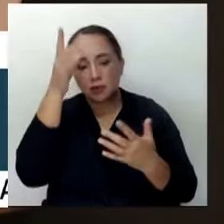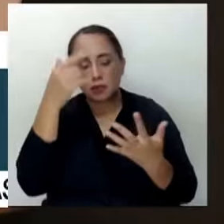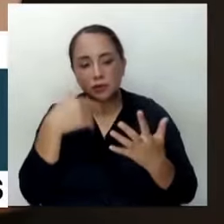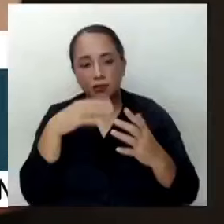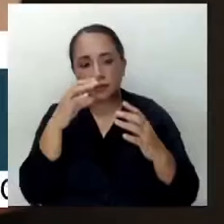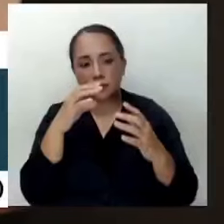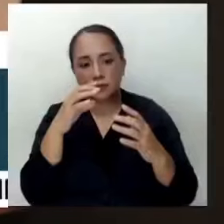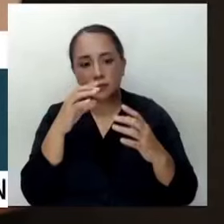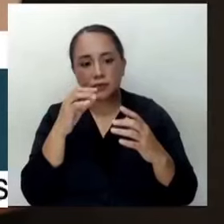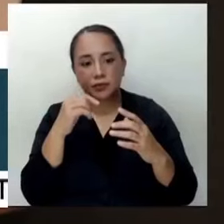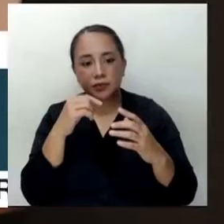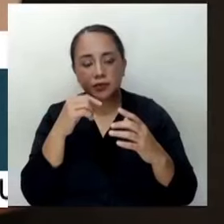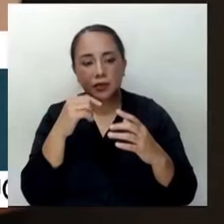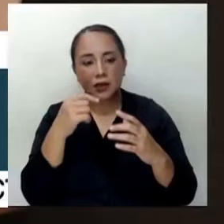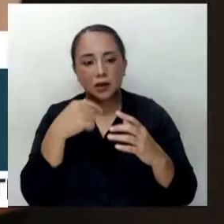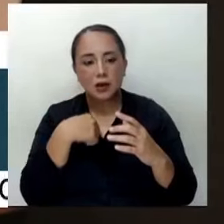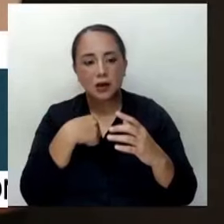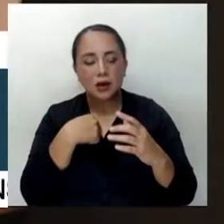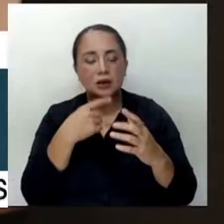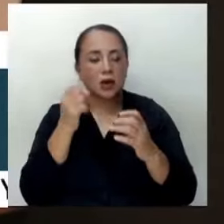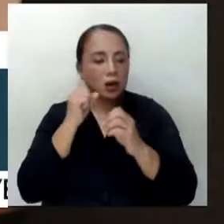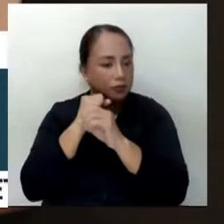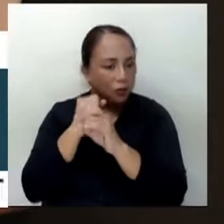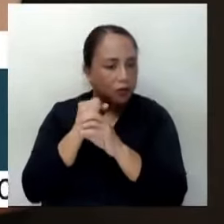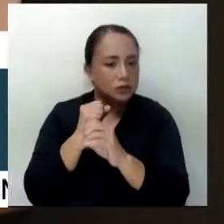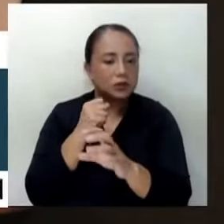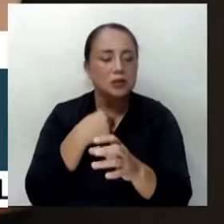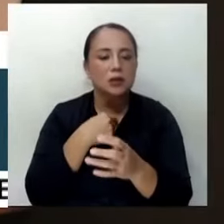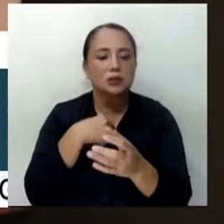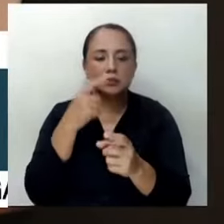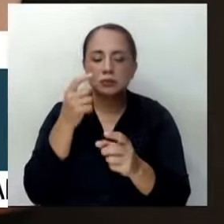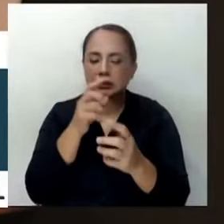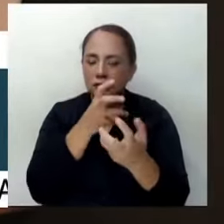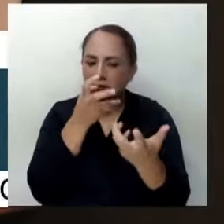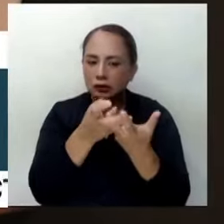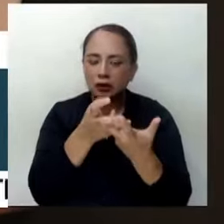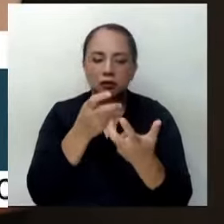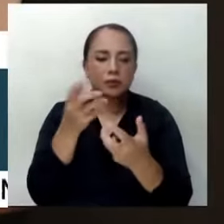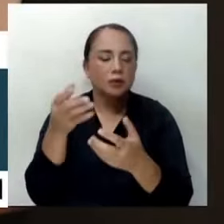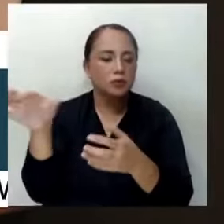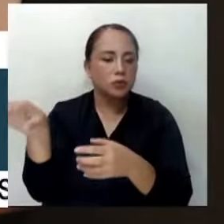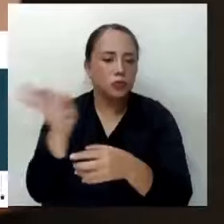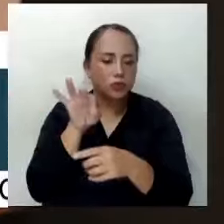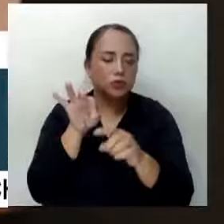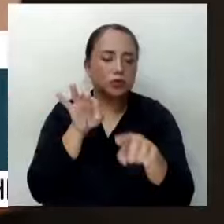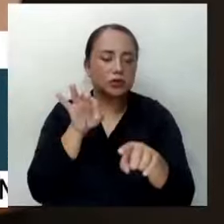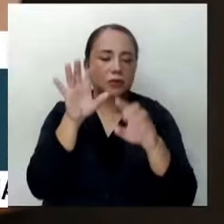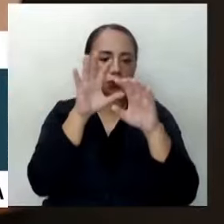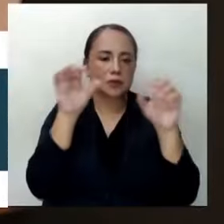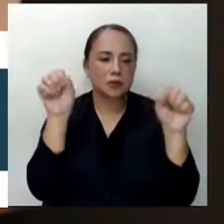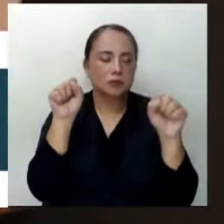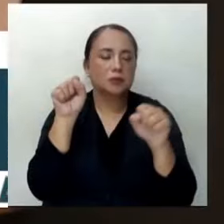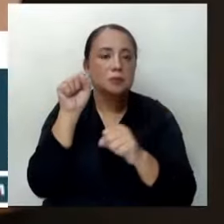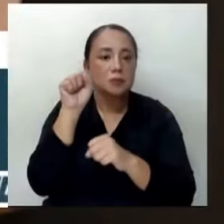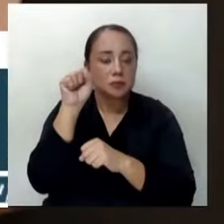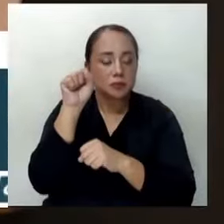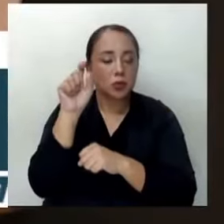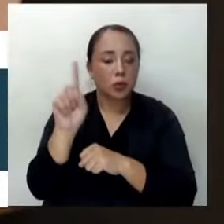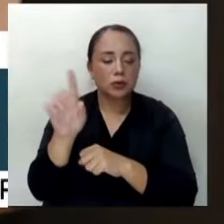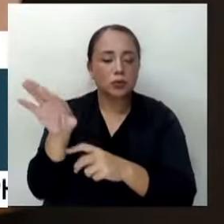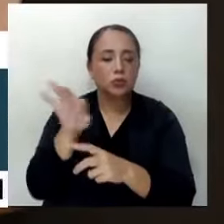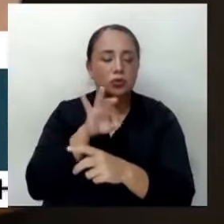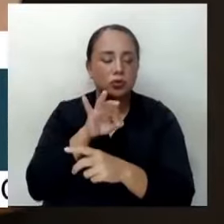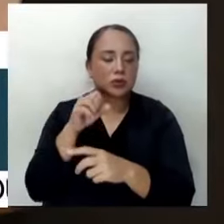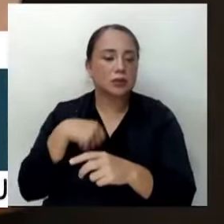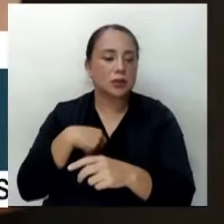yun talagang advocacy niya. Kaya tamang-tama yung pagpipili ng presidente na si Senator Sunny Anggada. May karanasan,